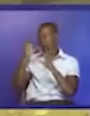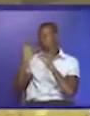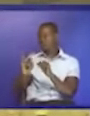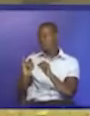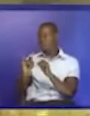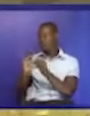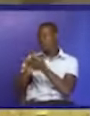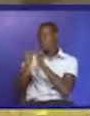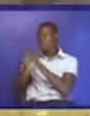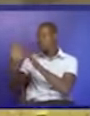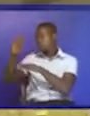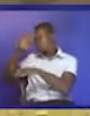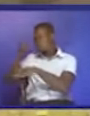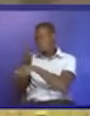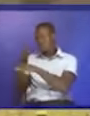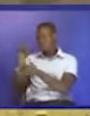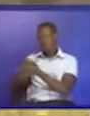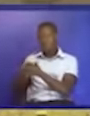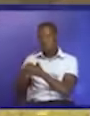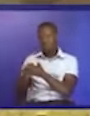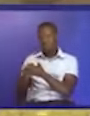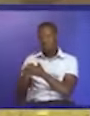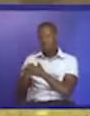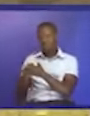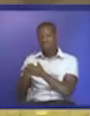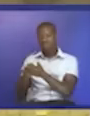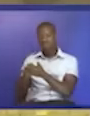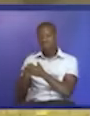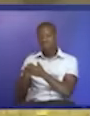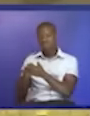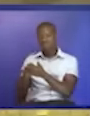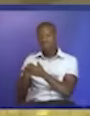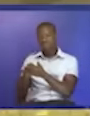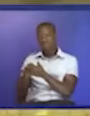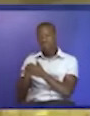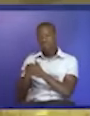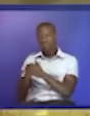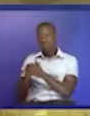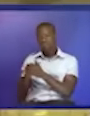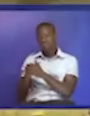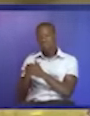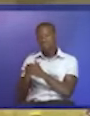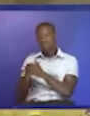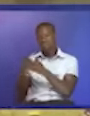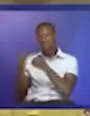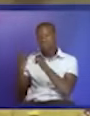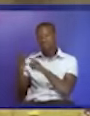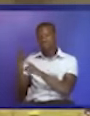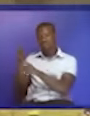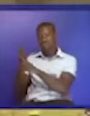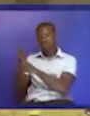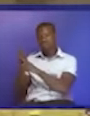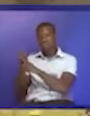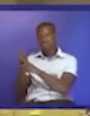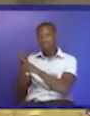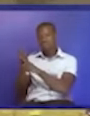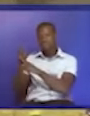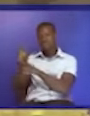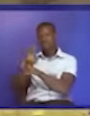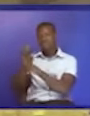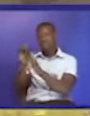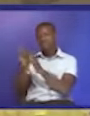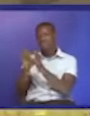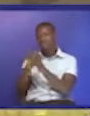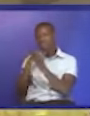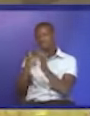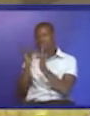son. Take me as one of your slaves, your servants. And while he was afar off coming, the Bible says the father saw